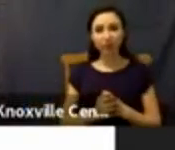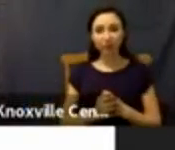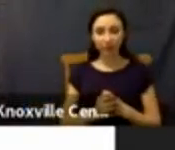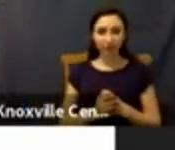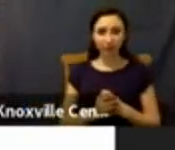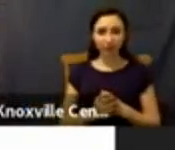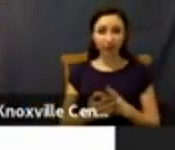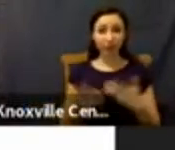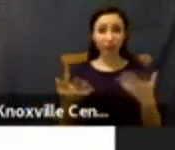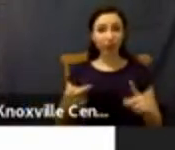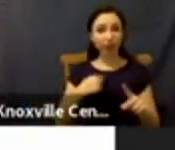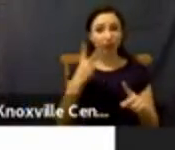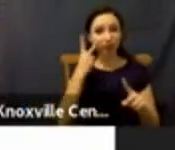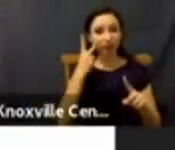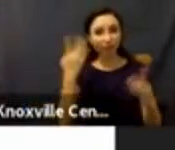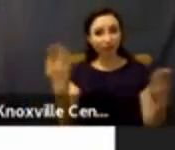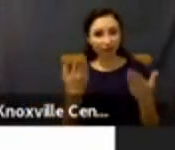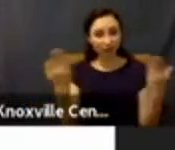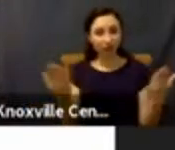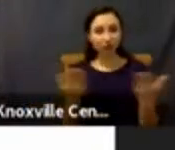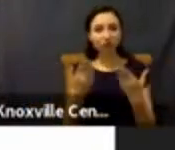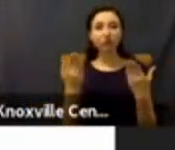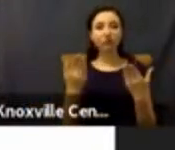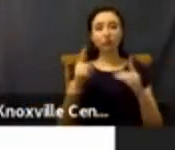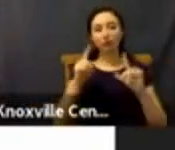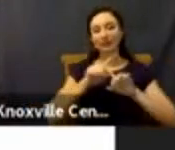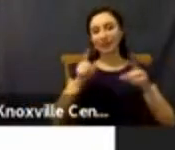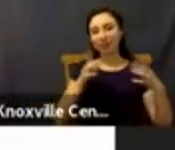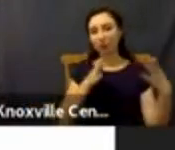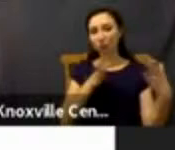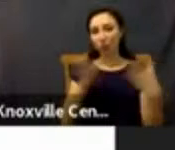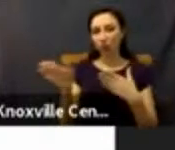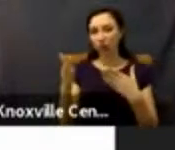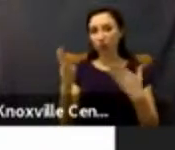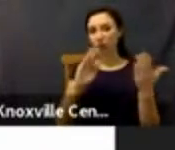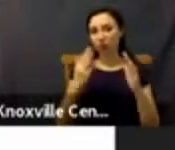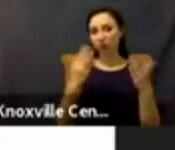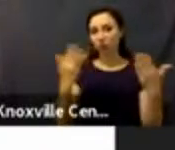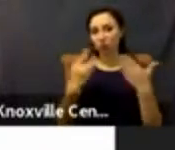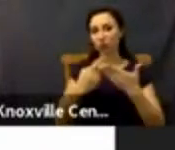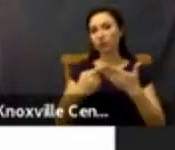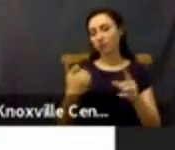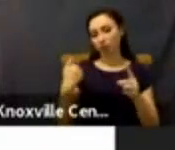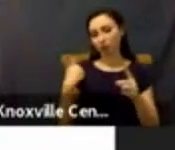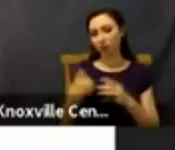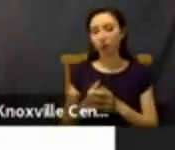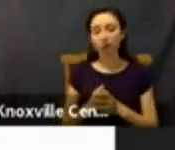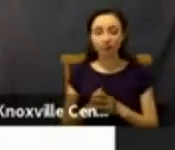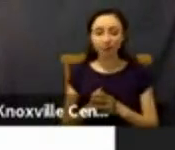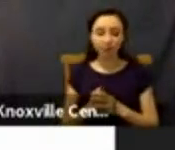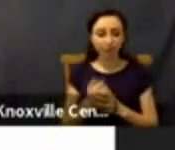what I'm seeing here would be taking it in a different direction than what we had discussed.